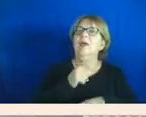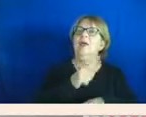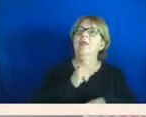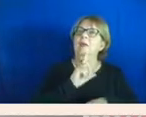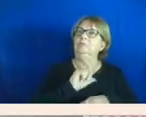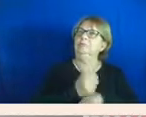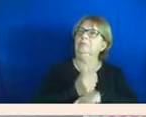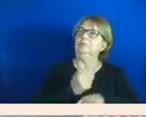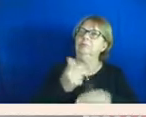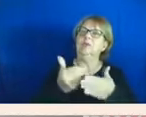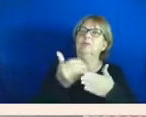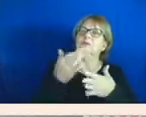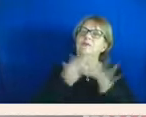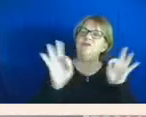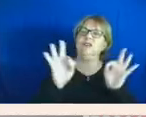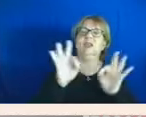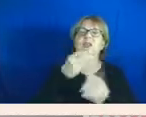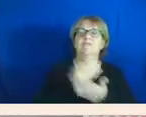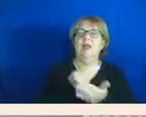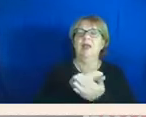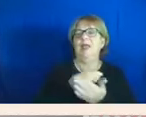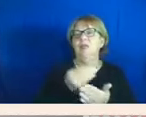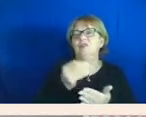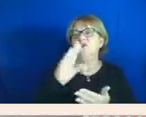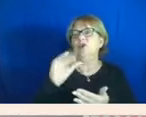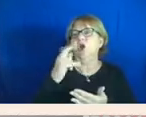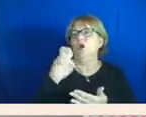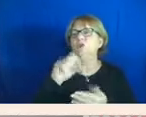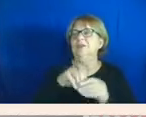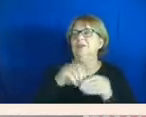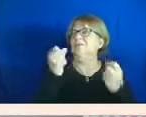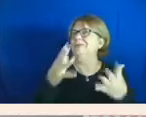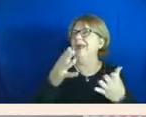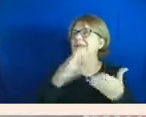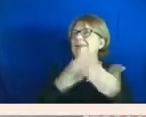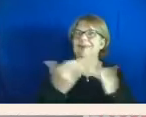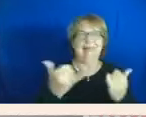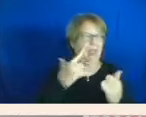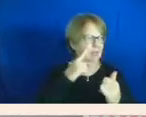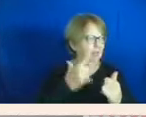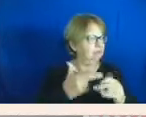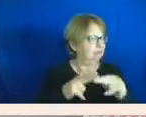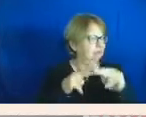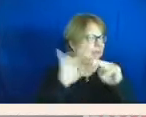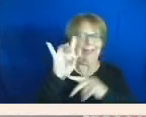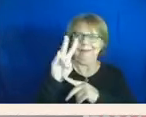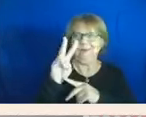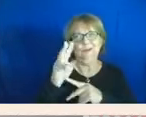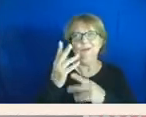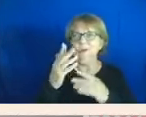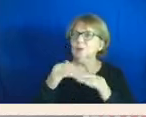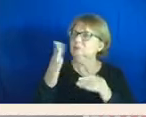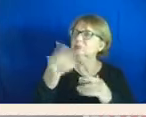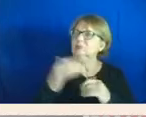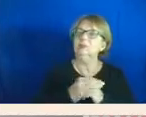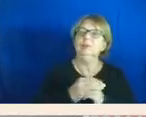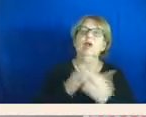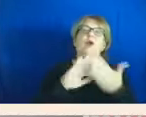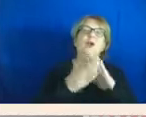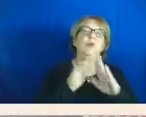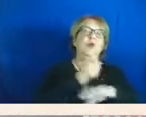coaches in many cities, and I think it's up to like 82 now, and I think it's even more. Your community-based agencies,